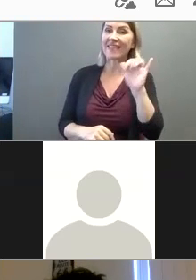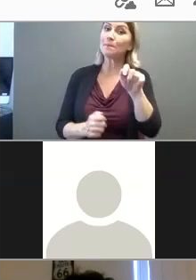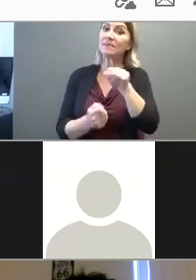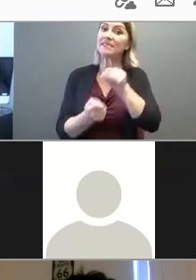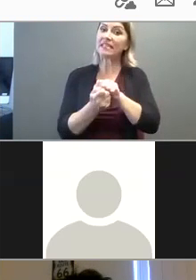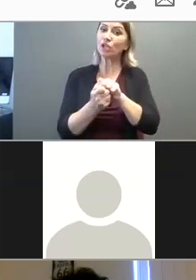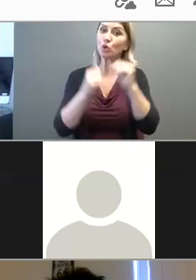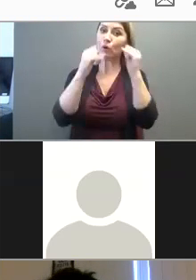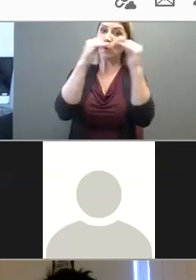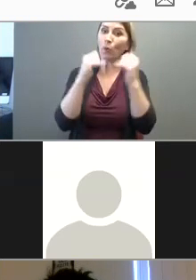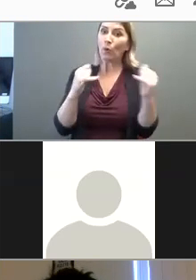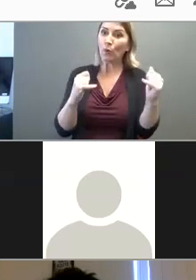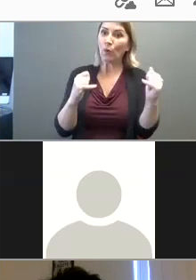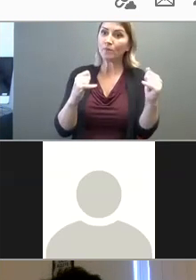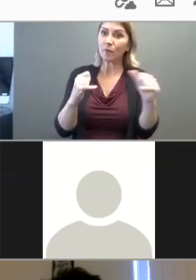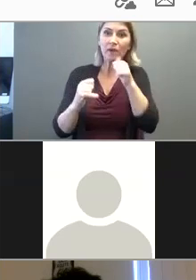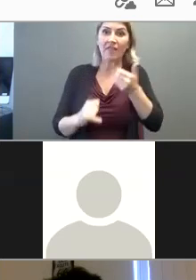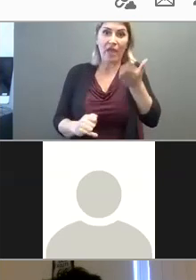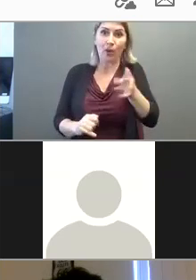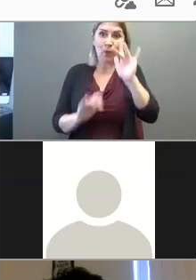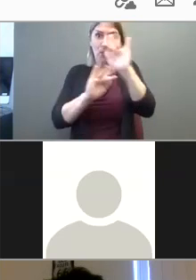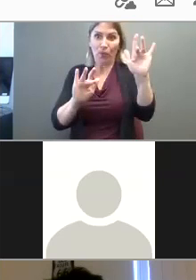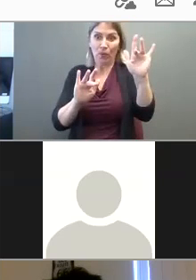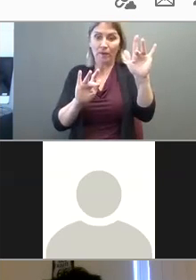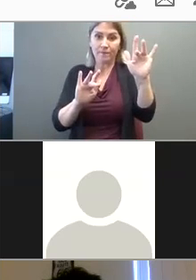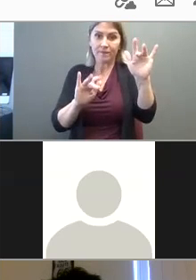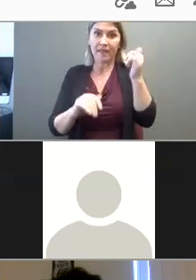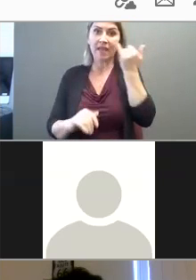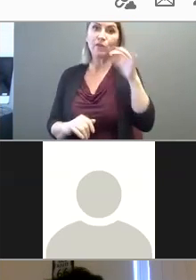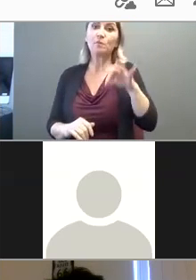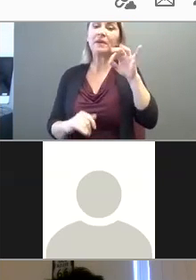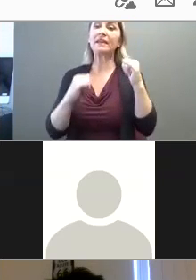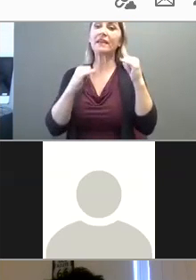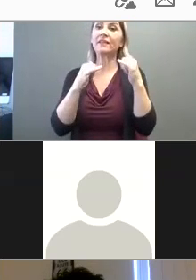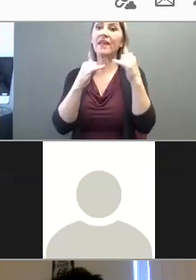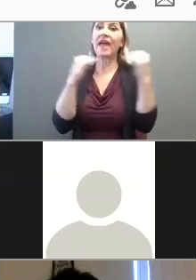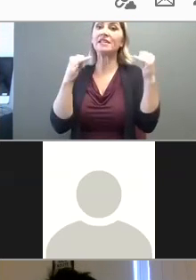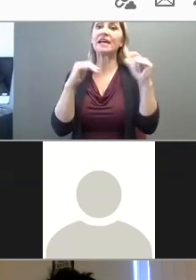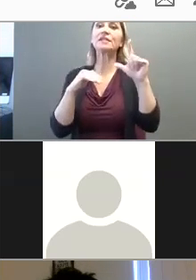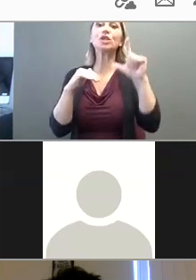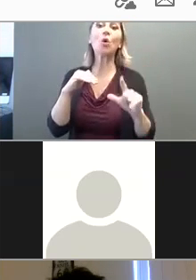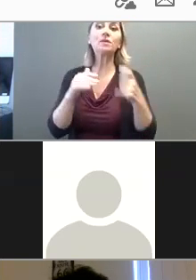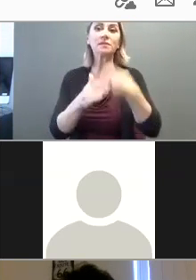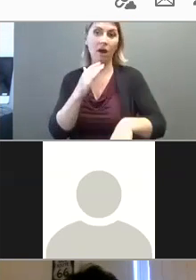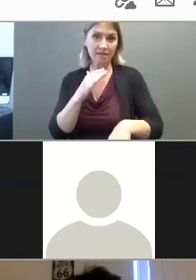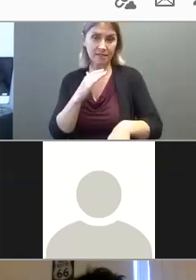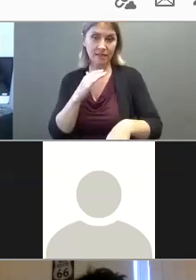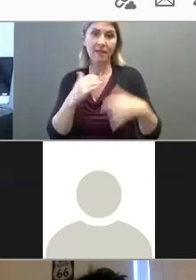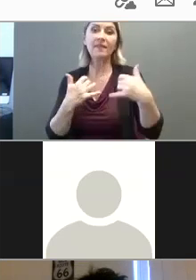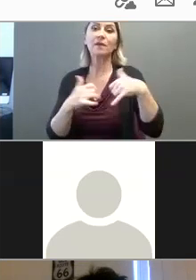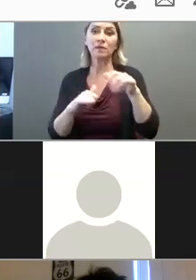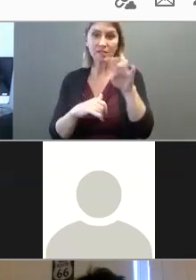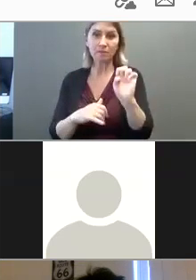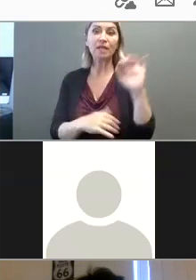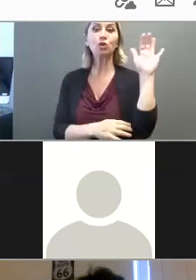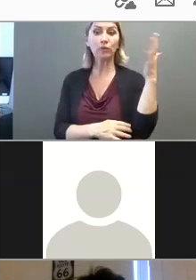edge, these two particular edges were not here. As long as we pick the edge that has the lowest cost, it is still going to be a